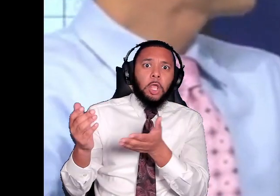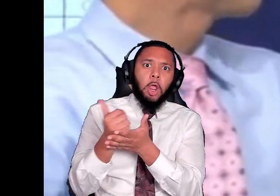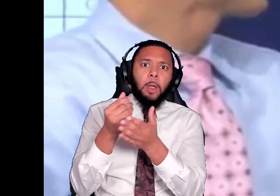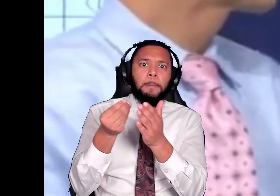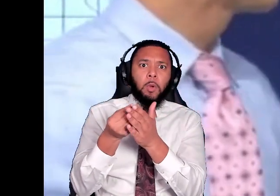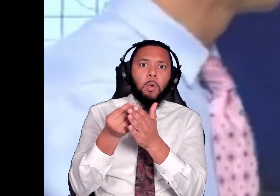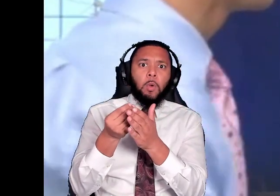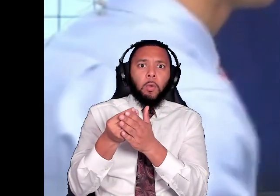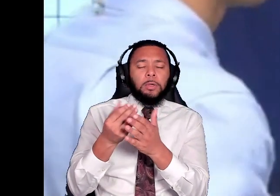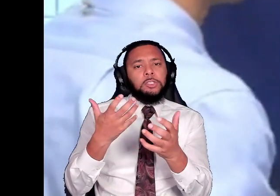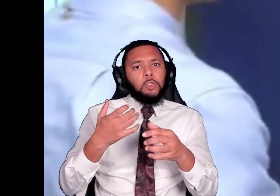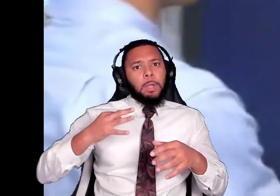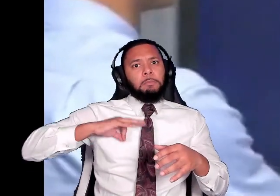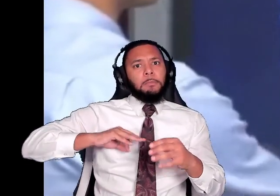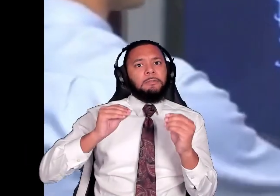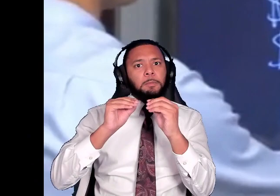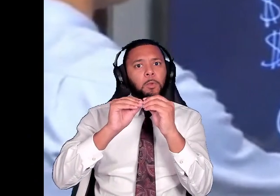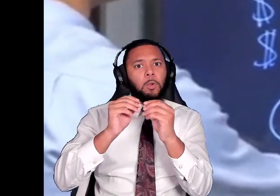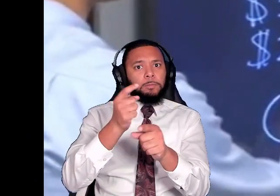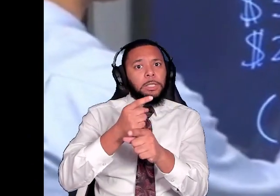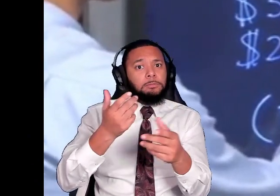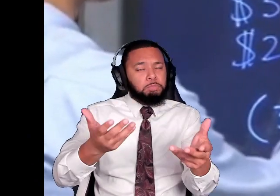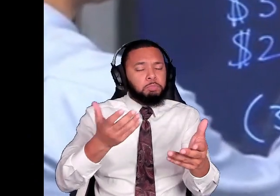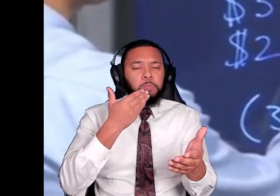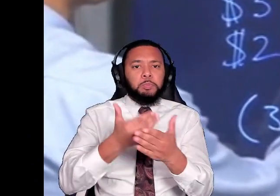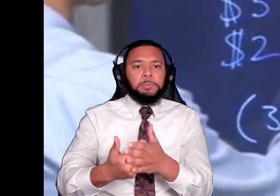Now let's see if it works on this particular example.